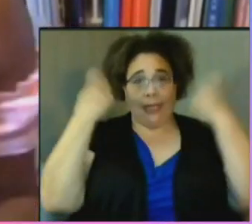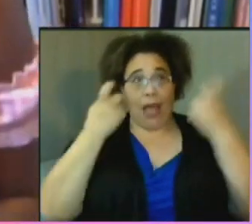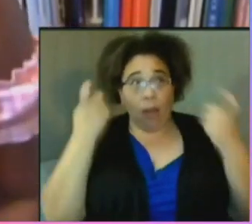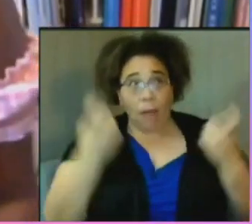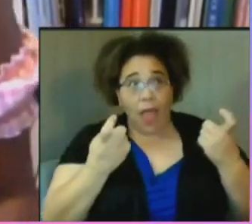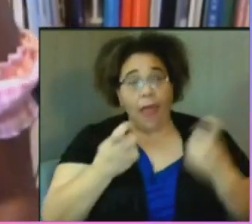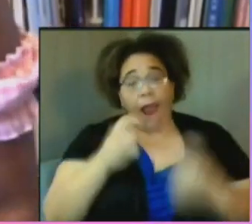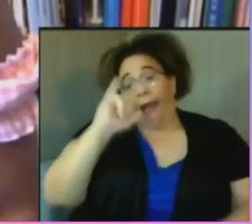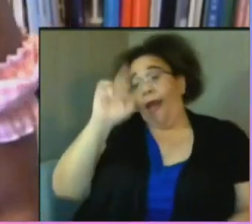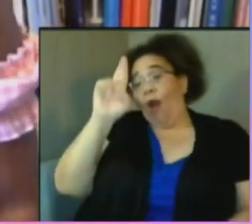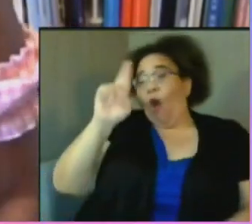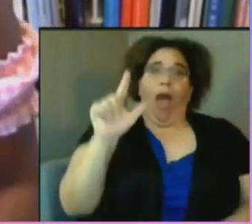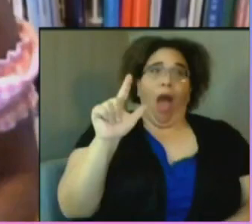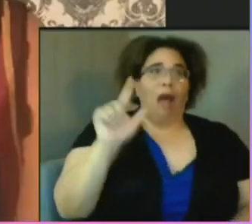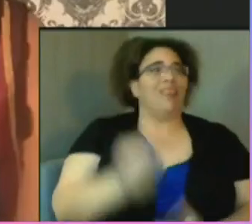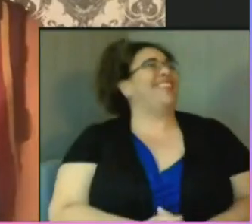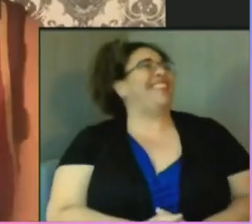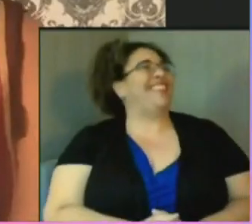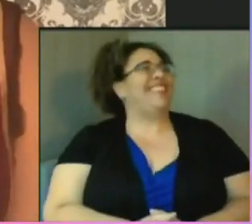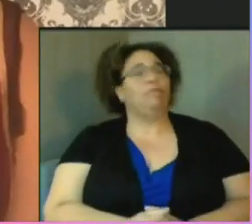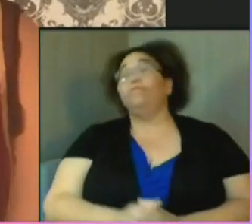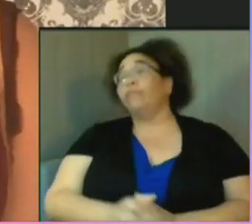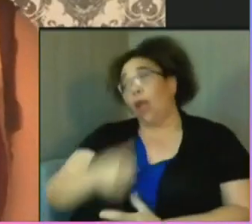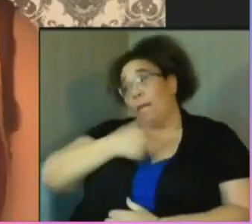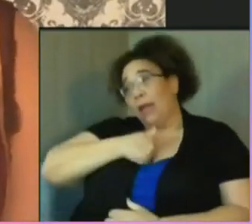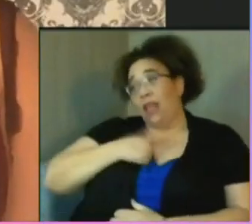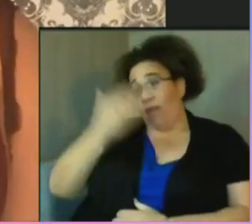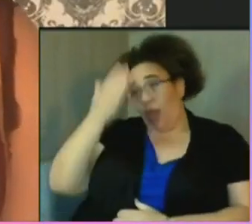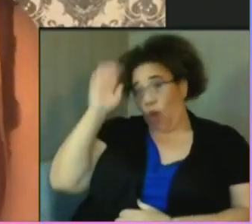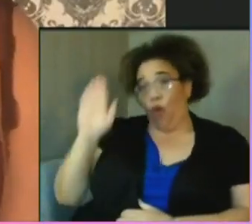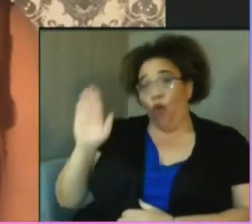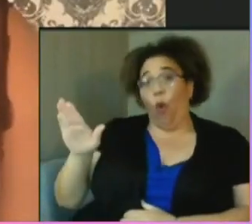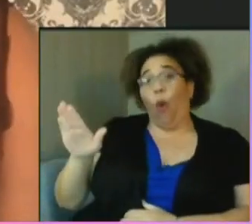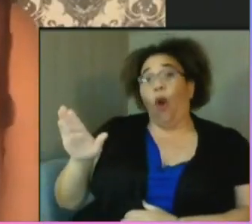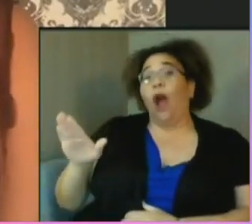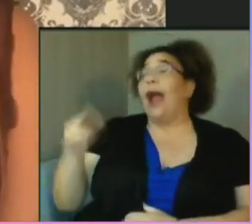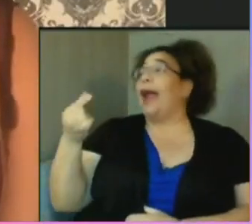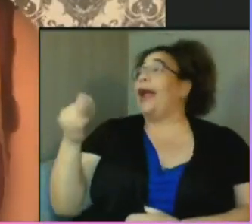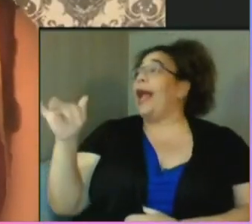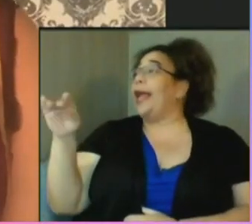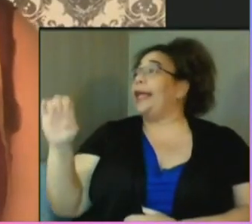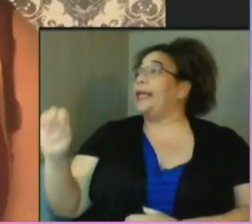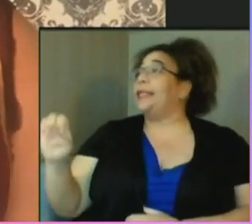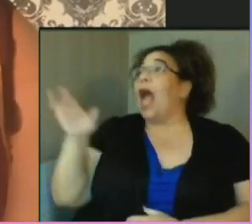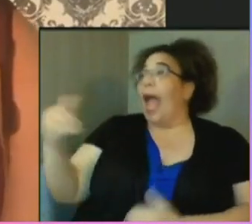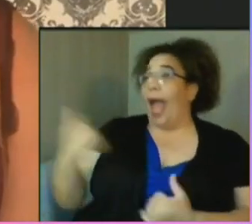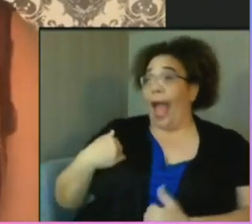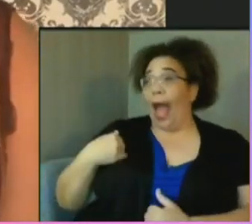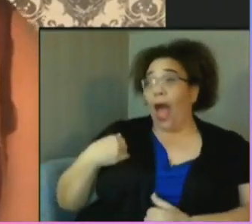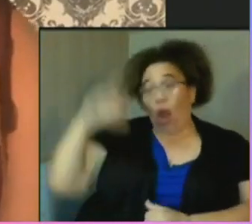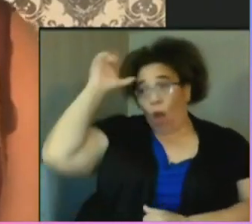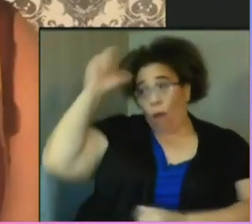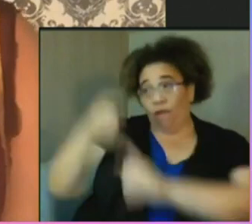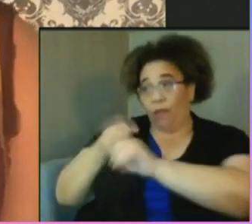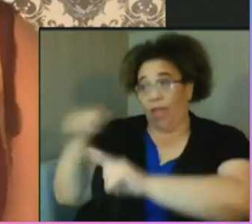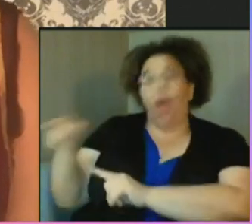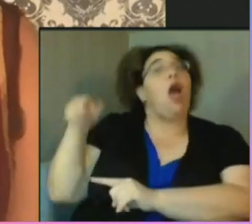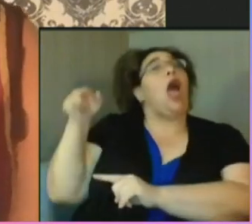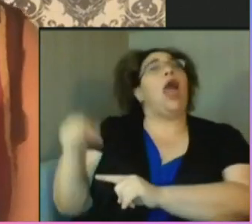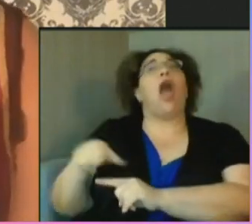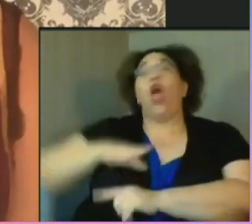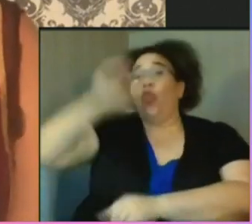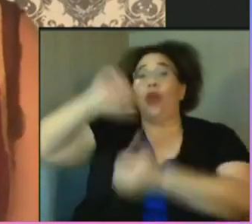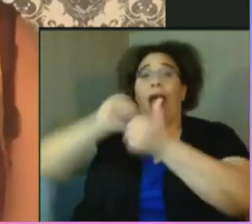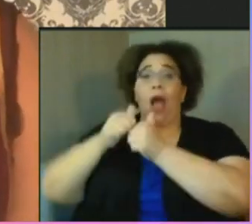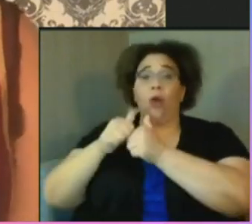IRL. Yeah, well, on a personal note, I know that you're Guyanese, and once upon a time, I had a Guyanese boyfriend, and I learned how to make all these different things like